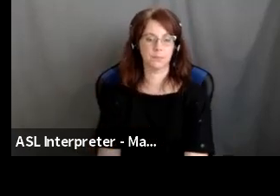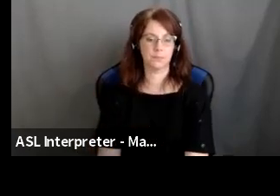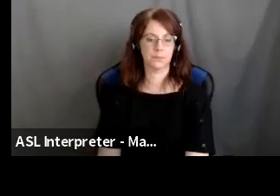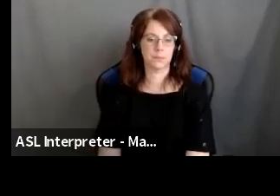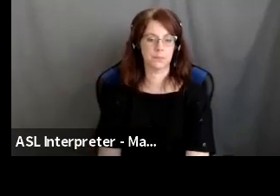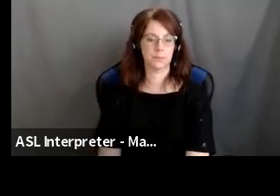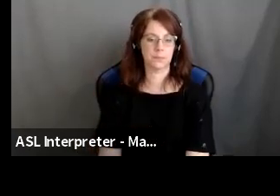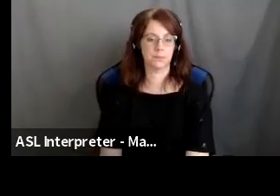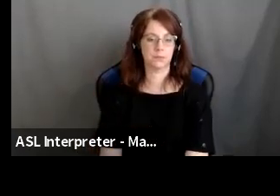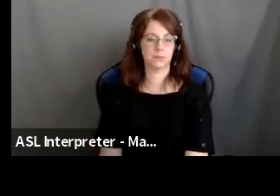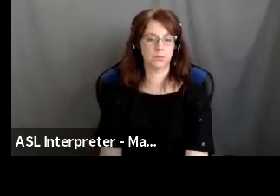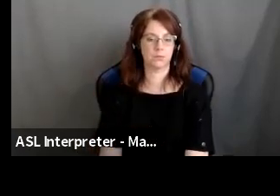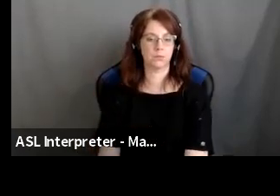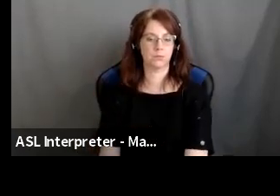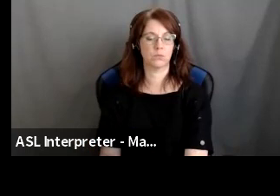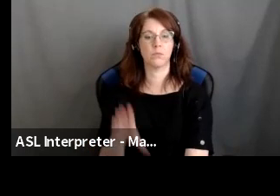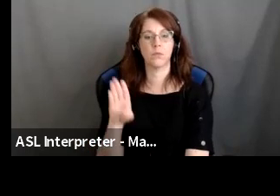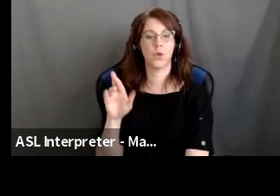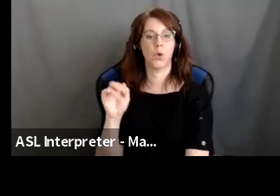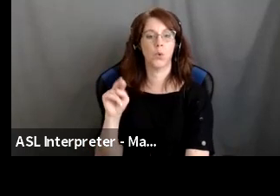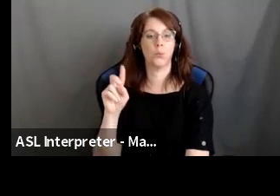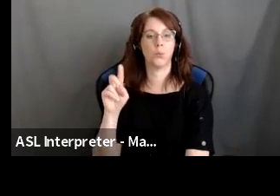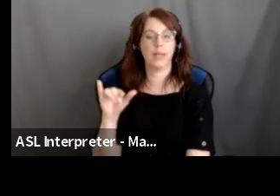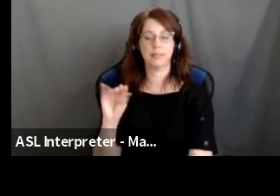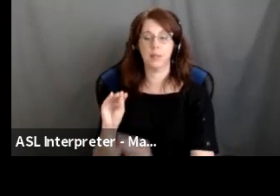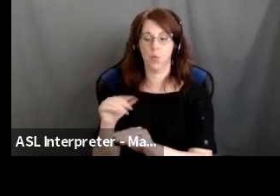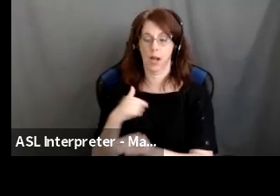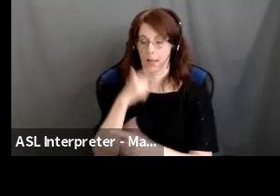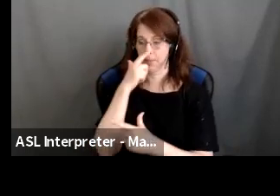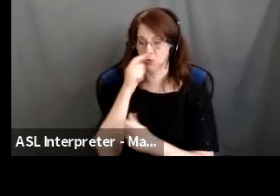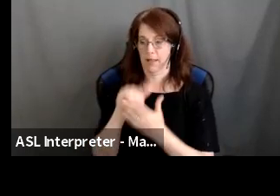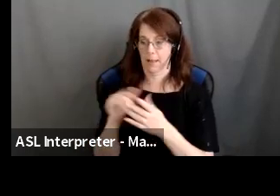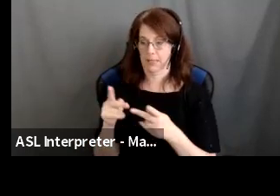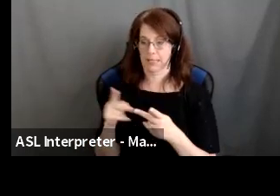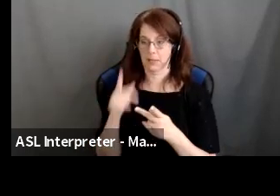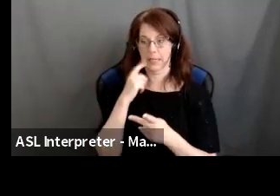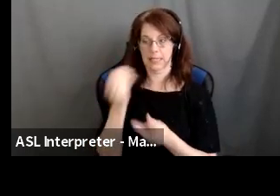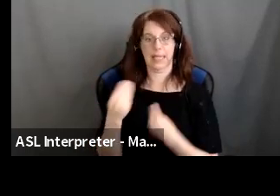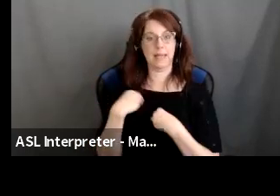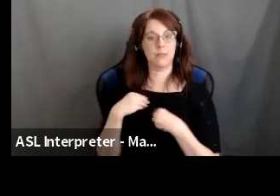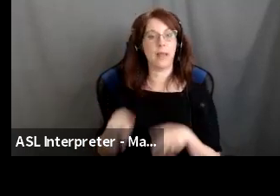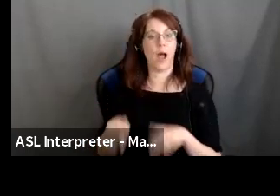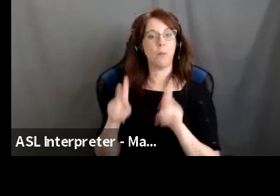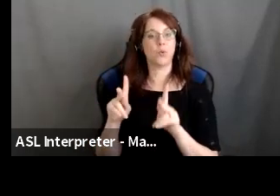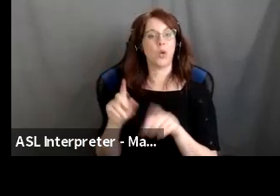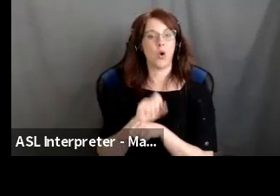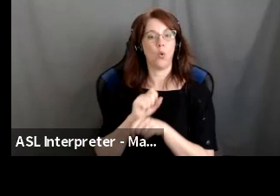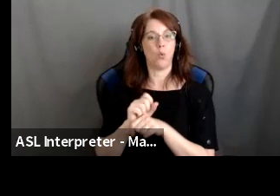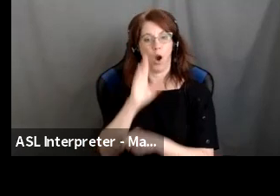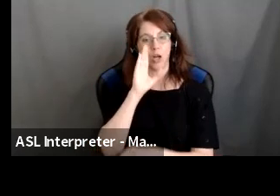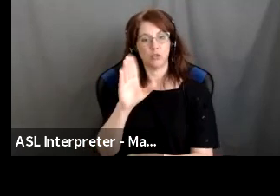And here, Brandy put, I'm interested in this position because it gives me the opportunity to work directly